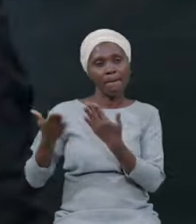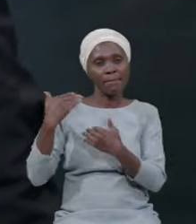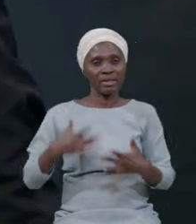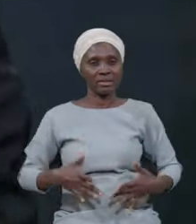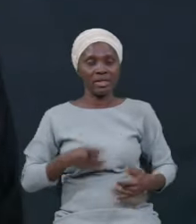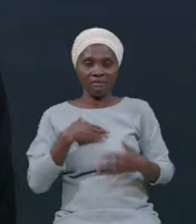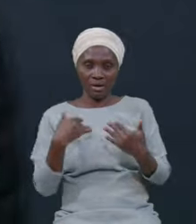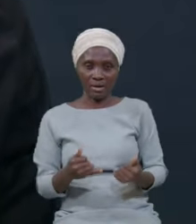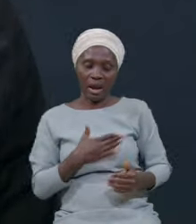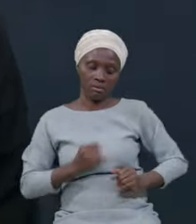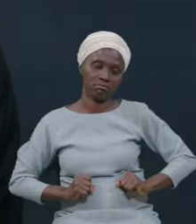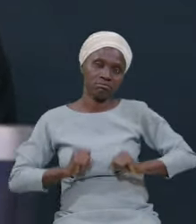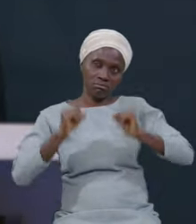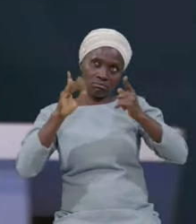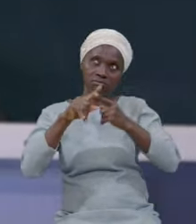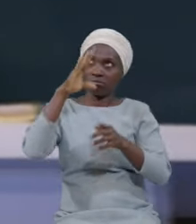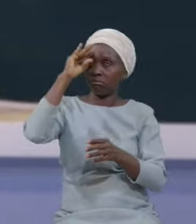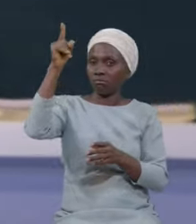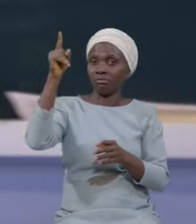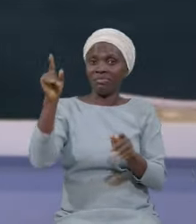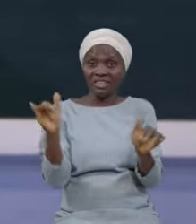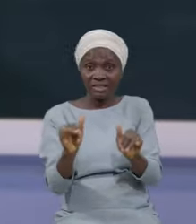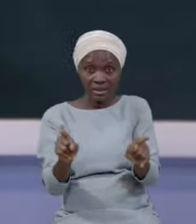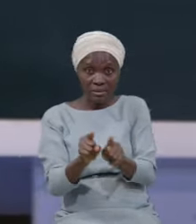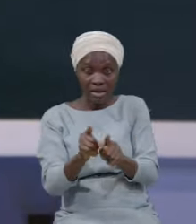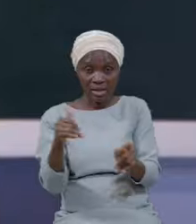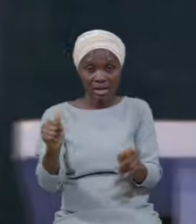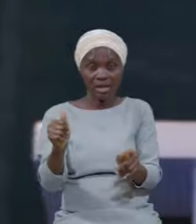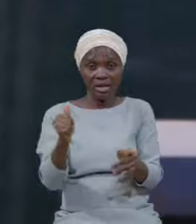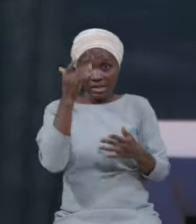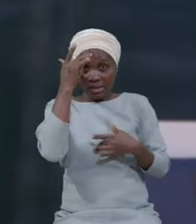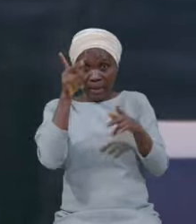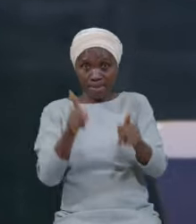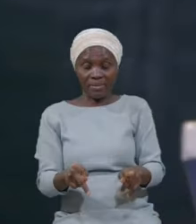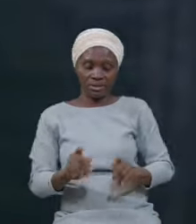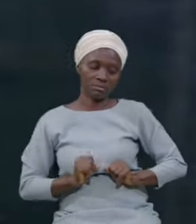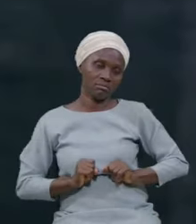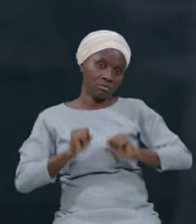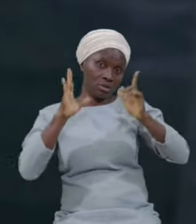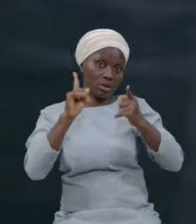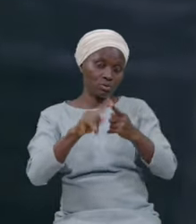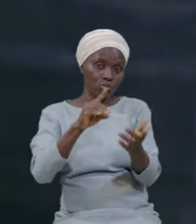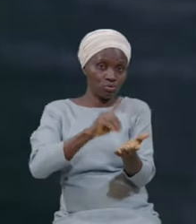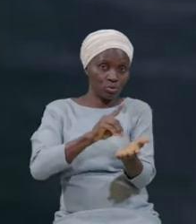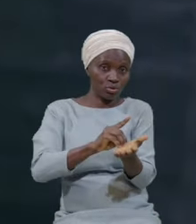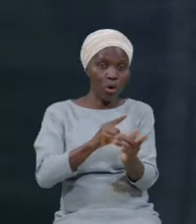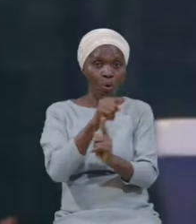Like a patient submits to the doctor. When the doctor wants to, perform